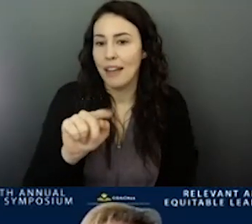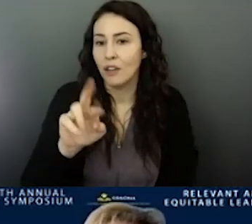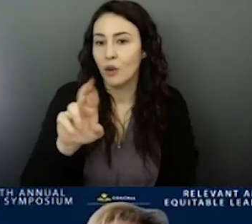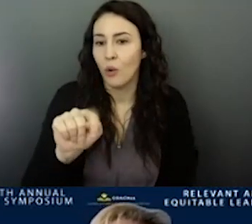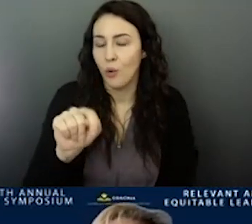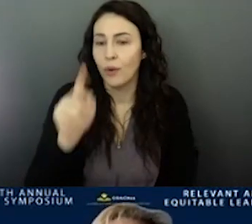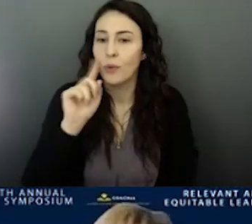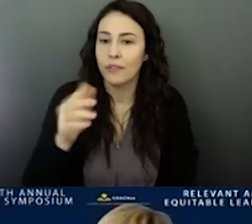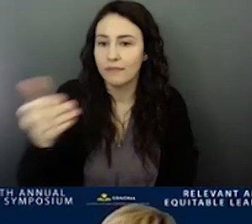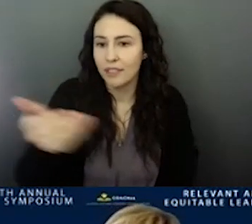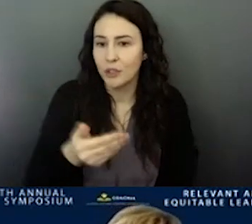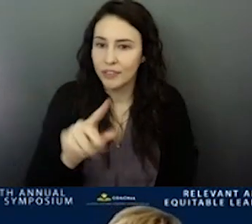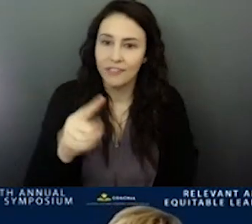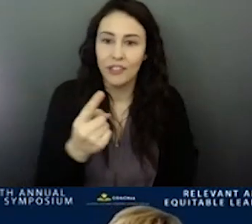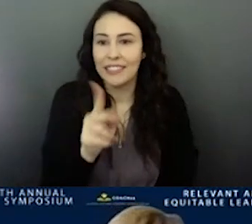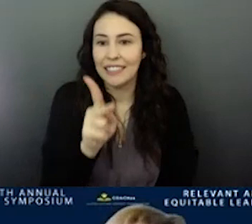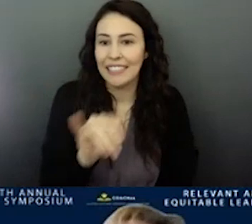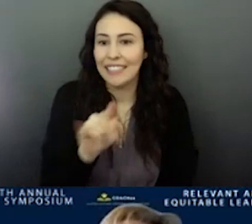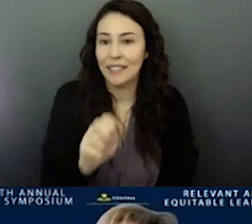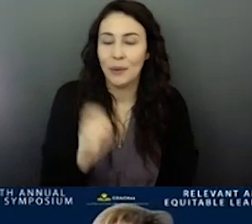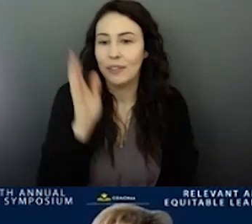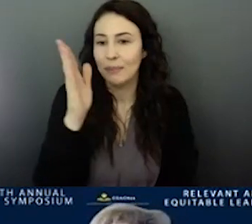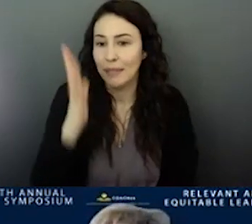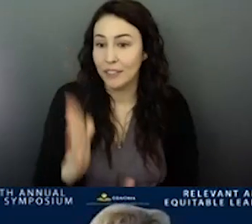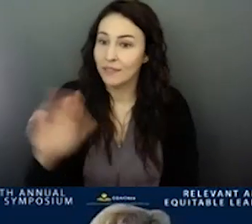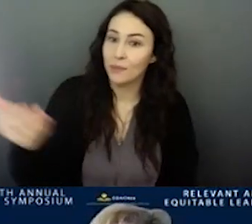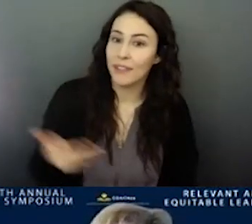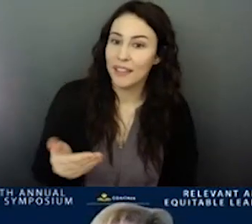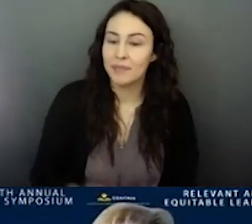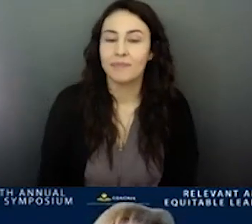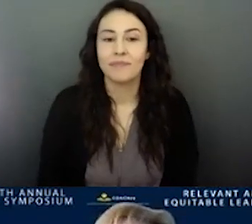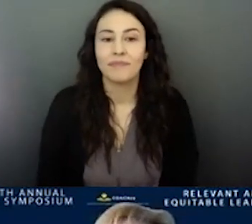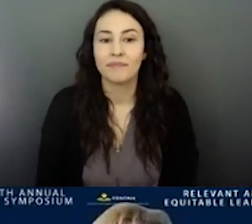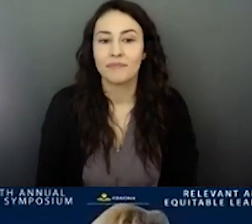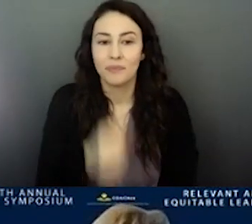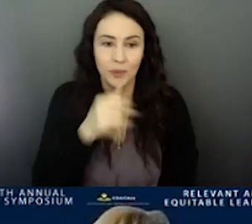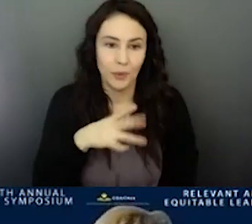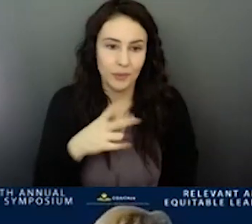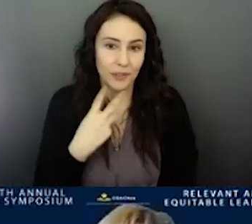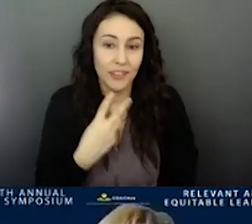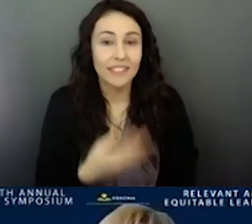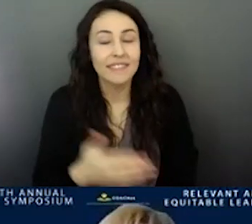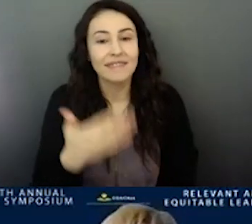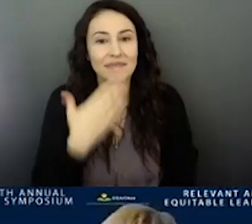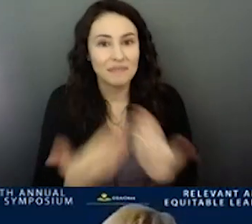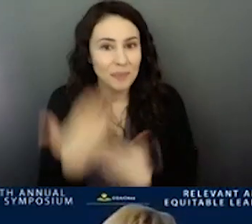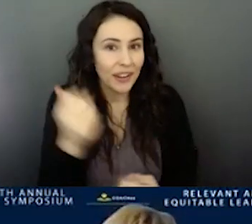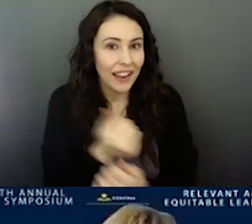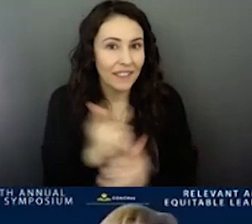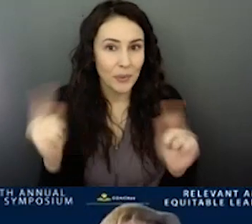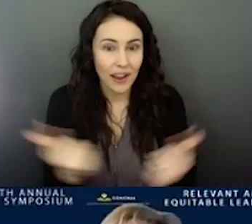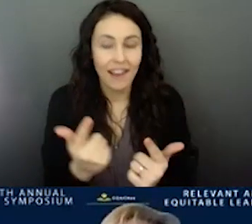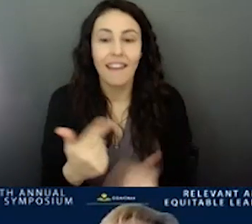Capella University president. Welcome. Good morning, everyone. As I'm following the chat, we have people